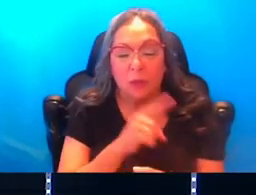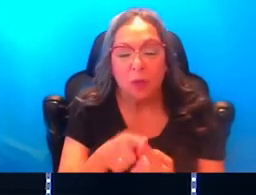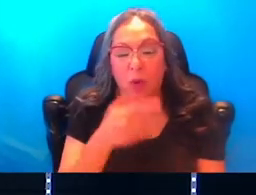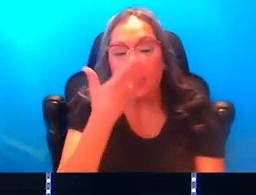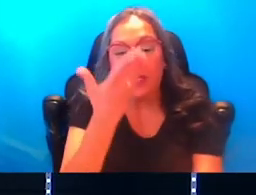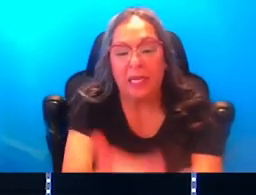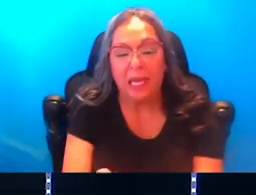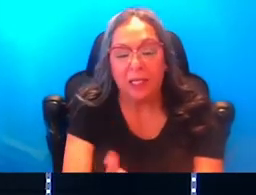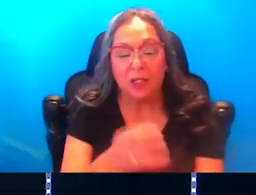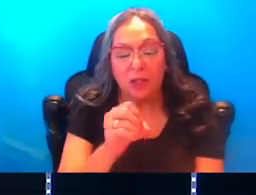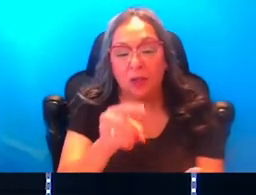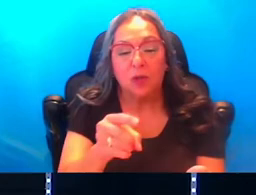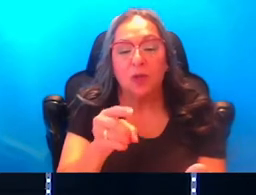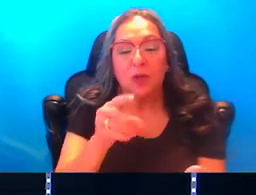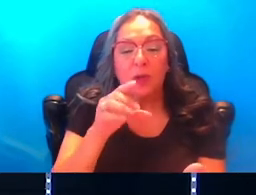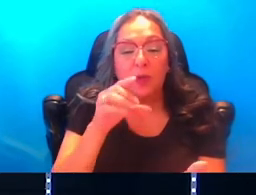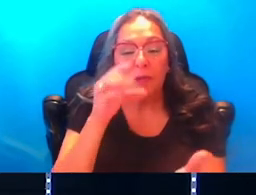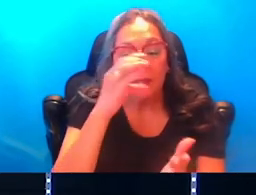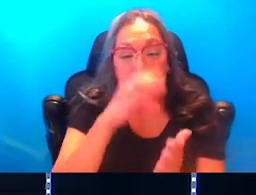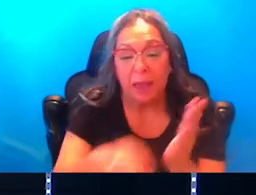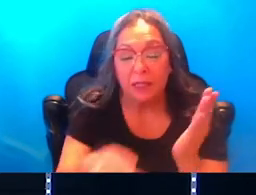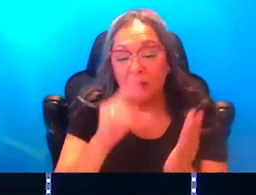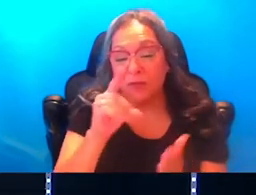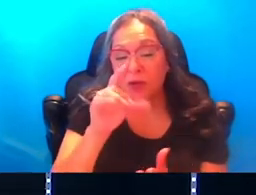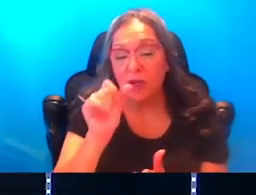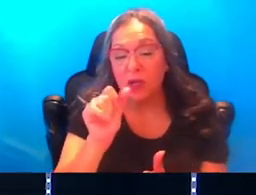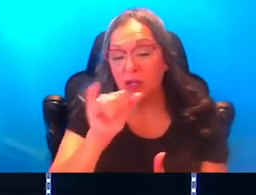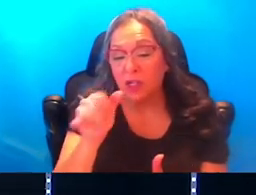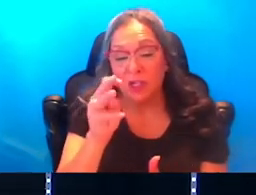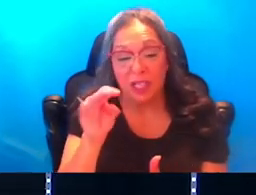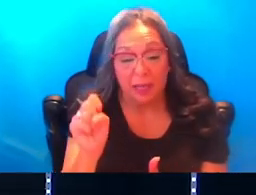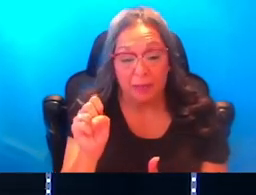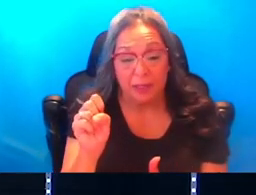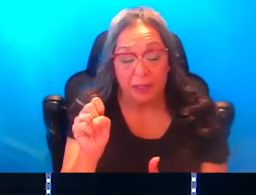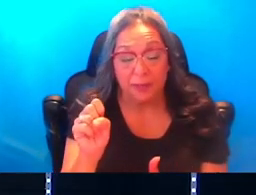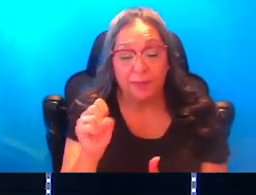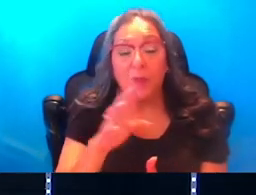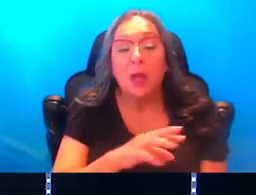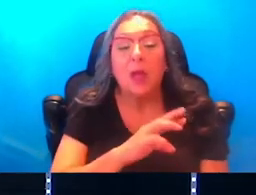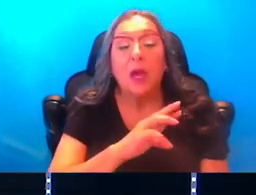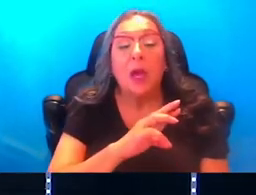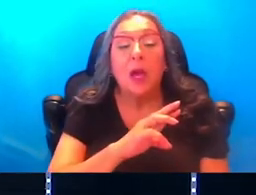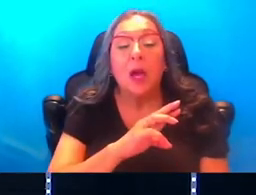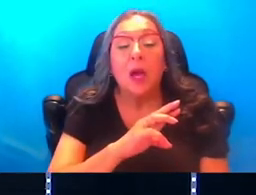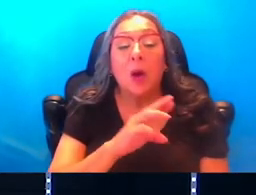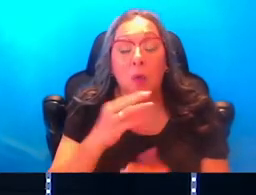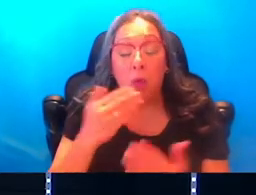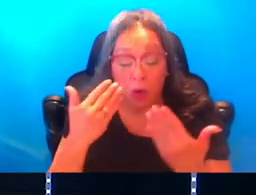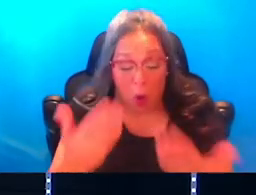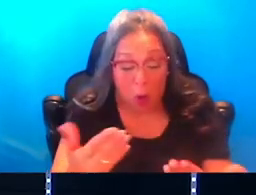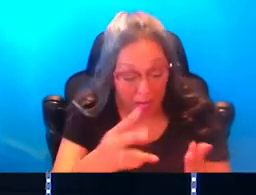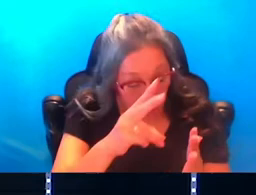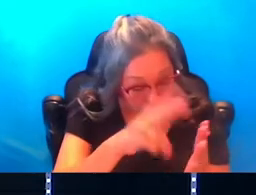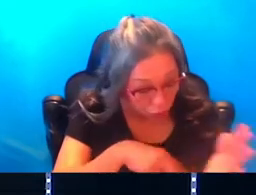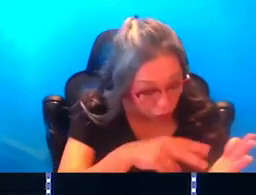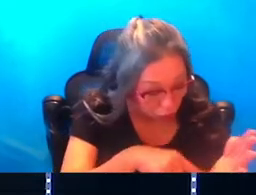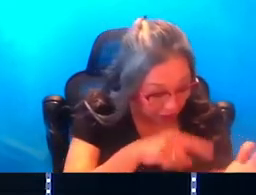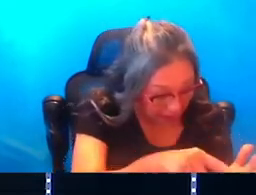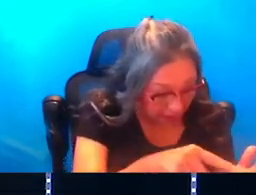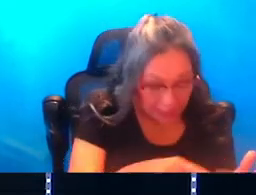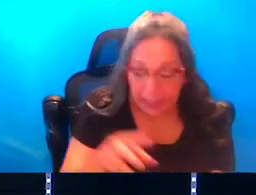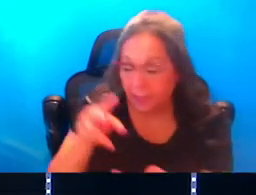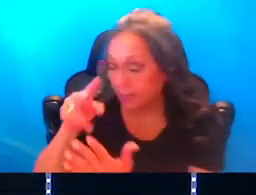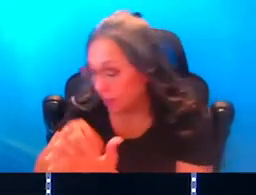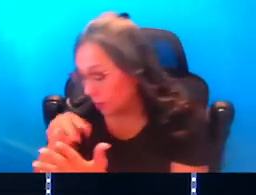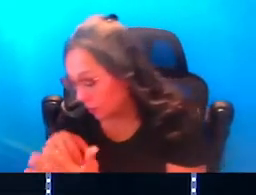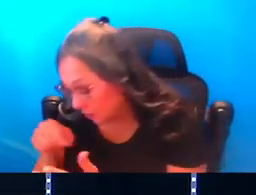James' passage after that. So is everybody ready to go? Okay, here's what I need from you when we do this. So we're going to read Abraham, we're going to read Rahab.